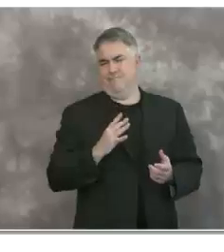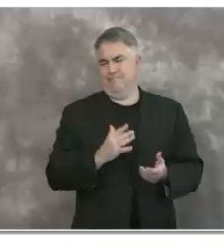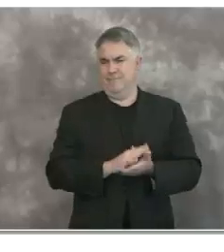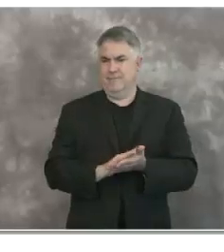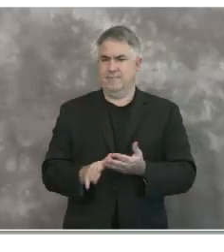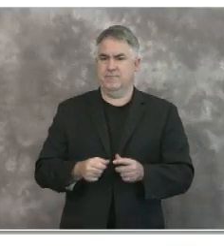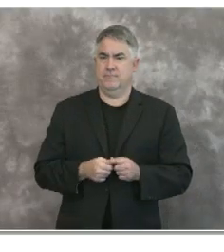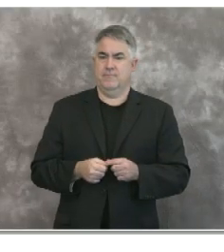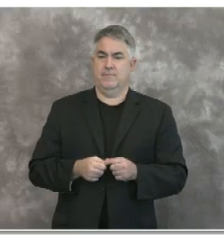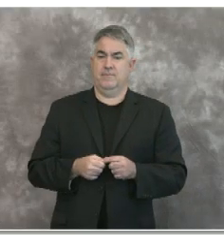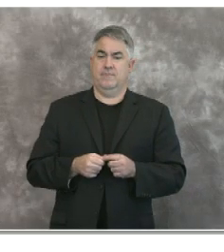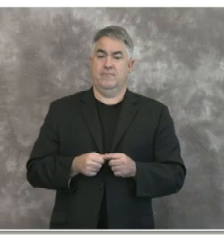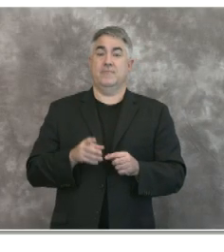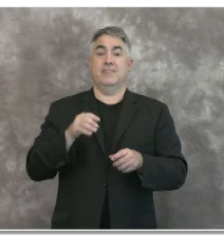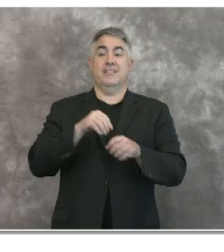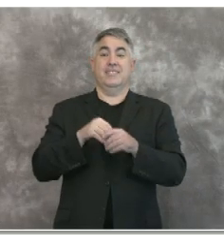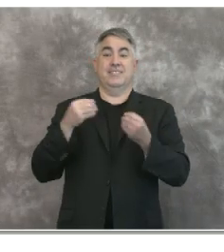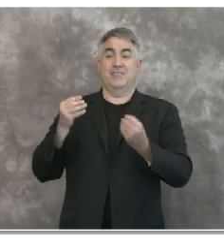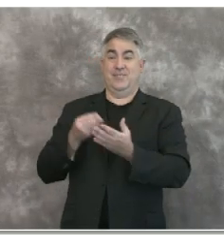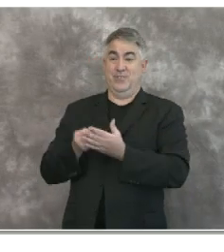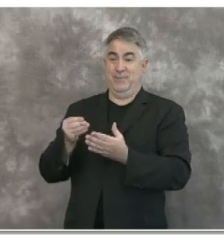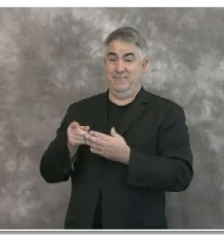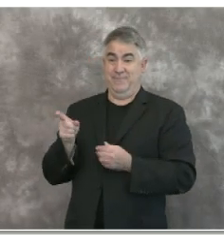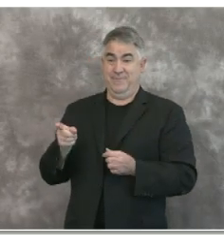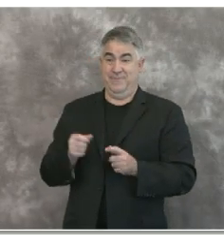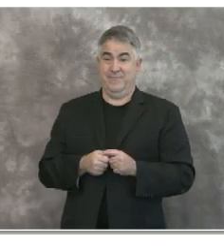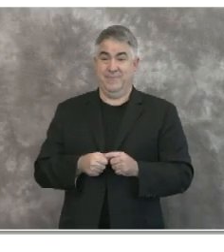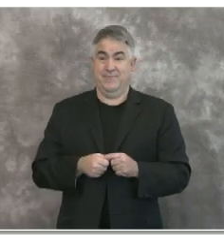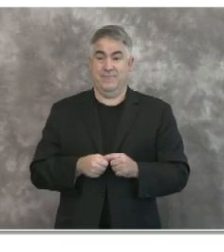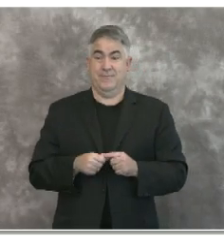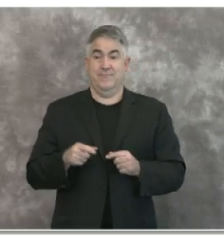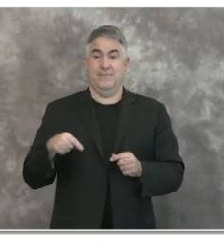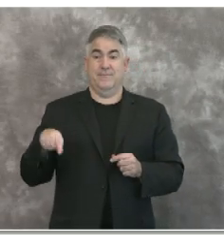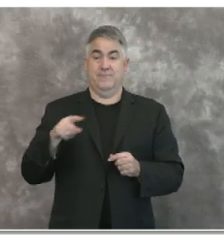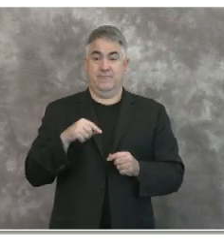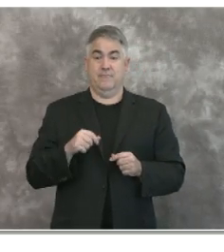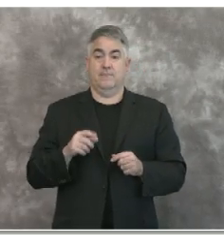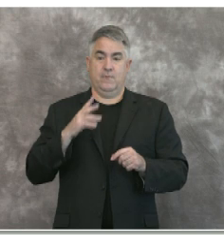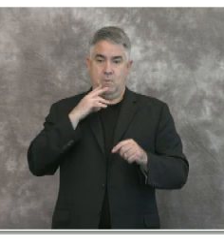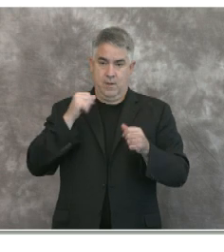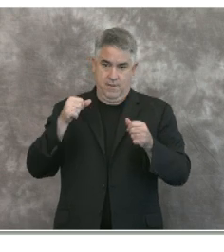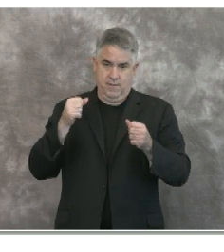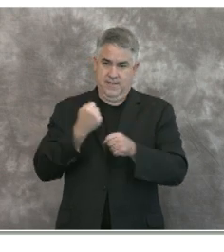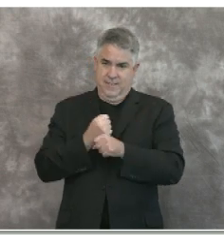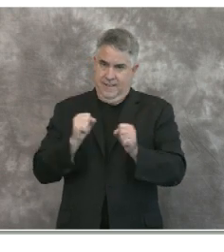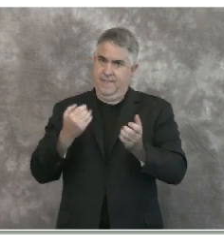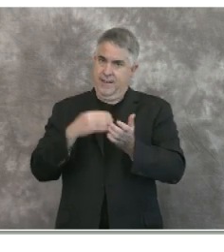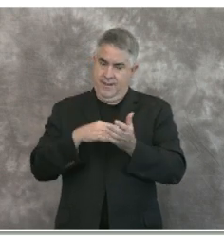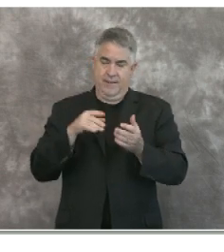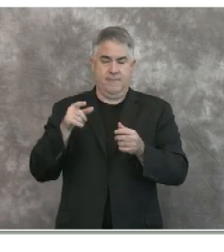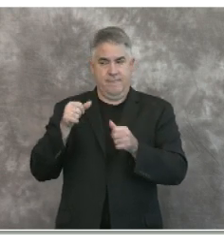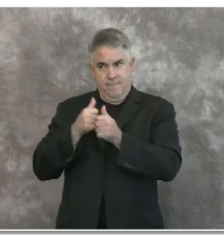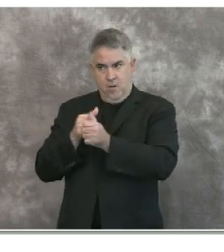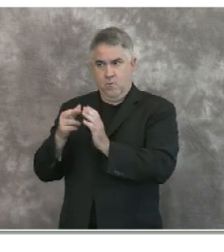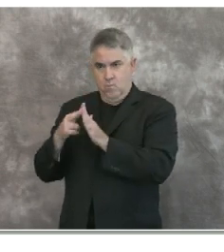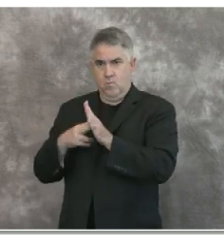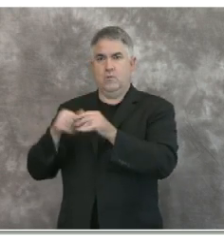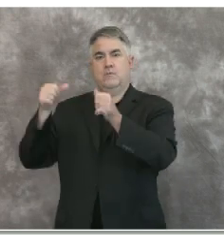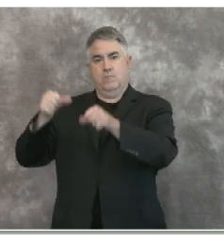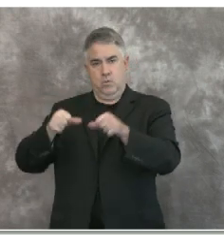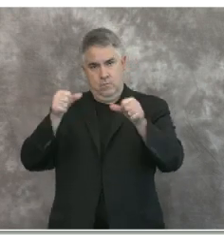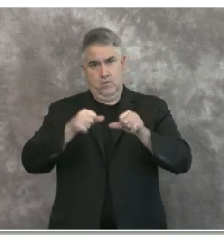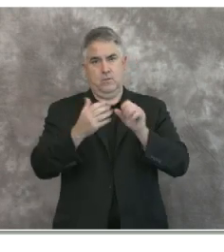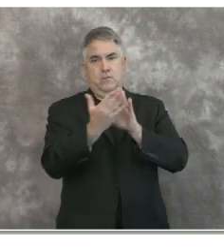retail, you can see, again, complete and update the safe reopening plan. There will be signs posted for both employees